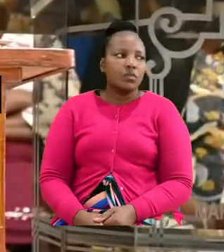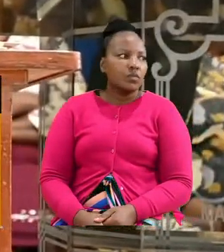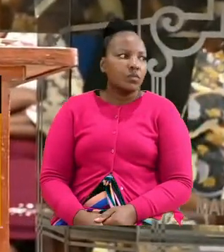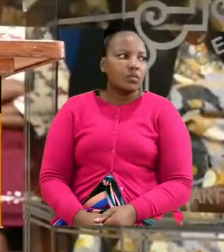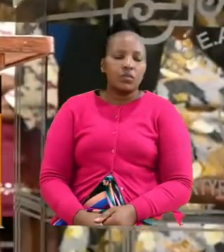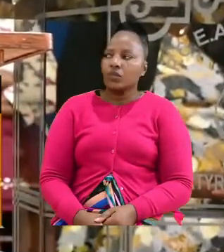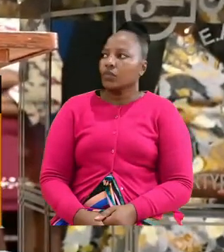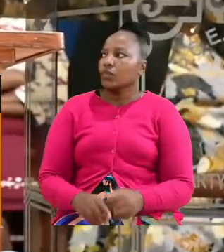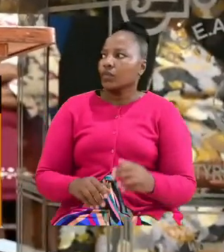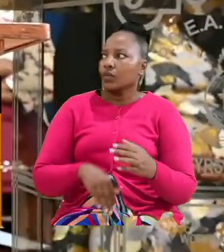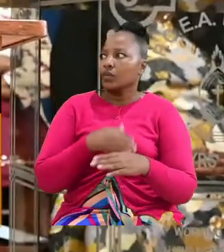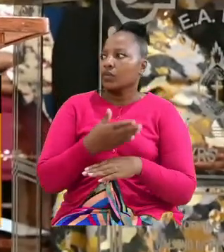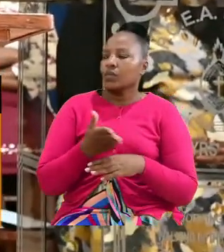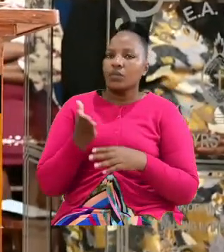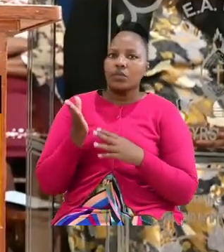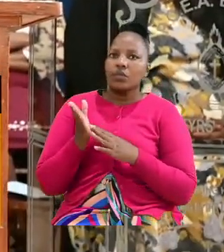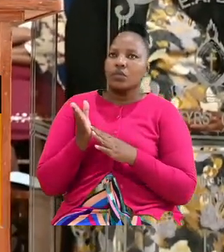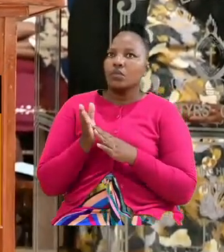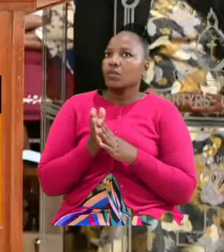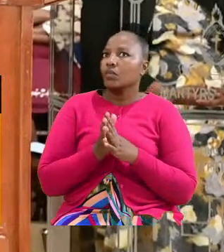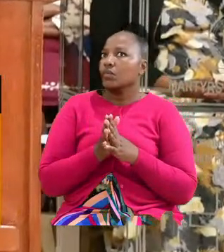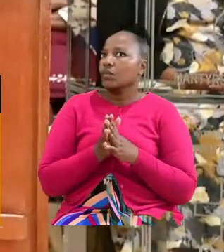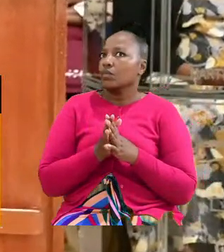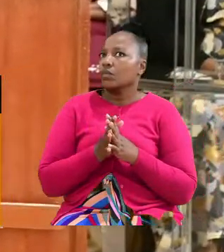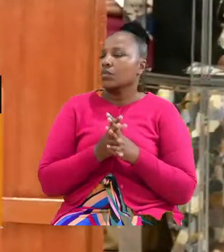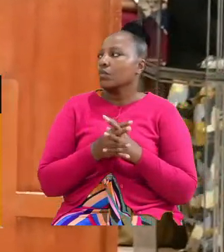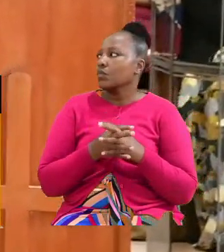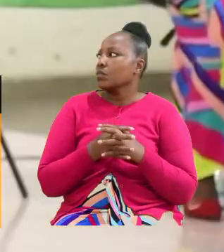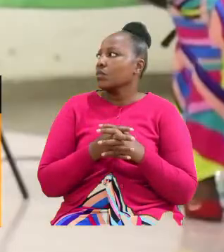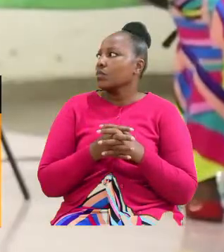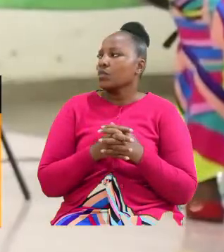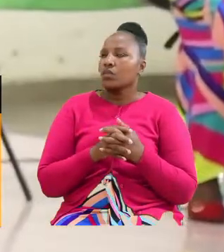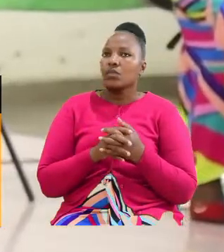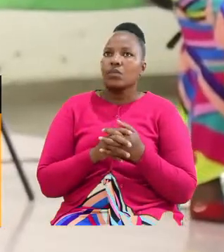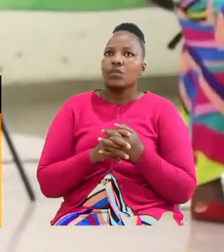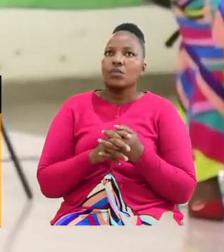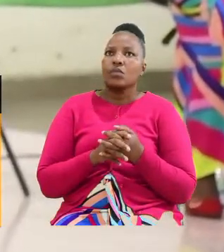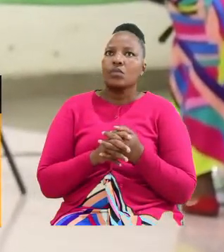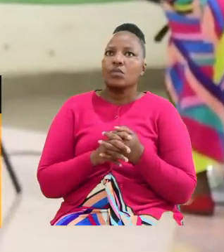After our sister, Kaidere Marigi, will join.